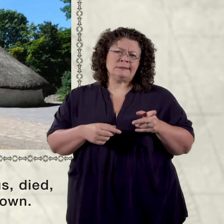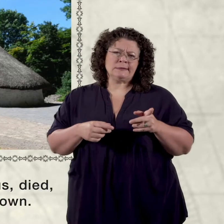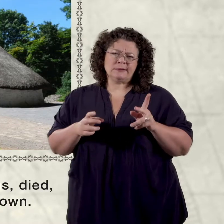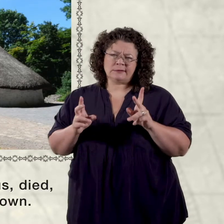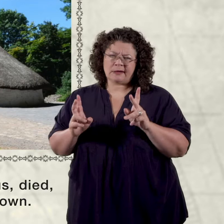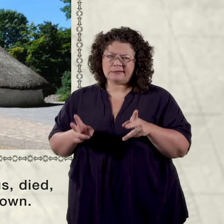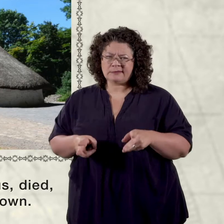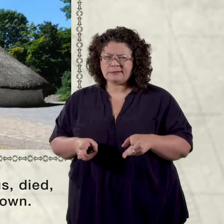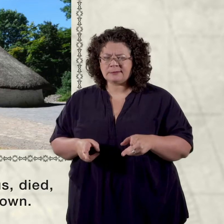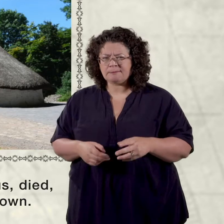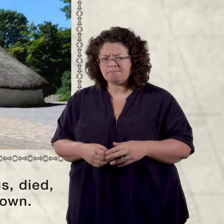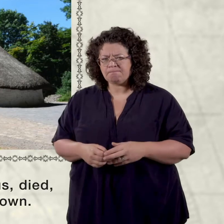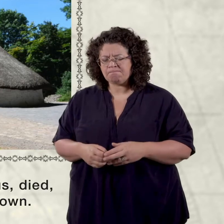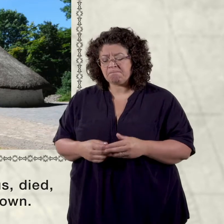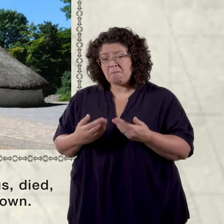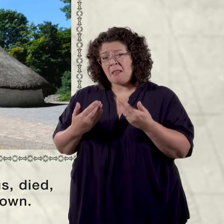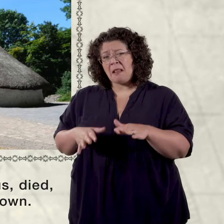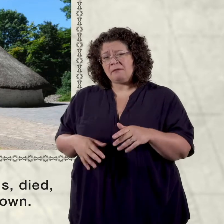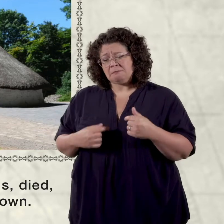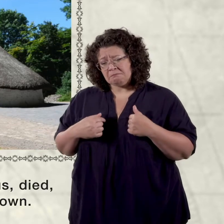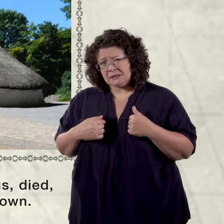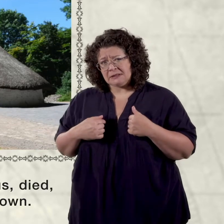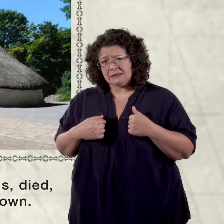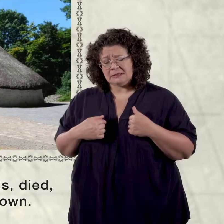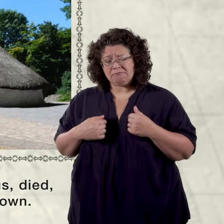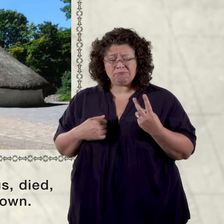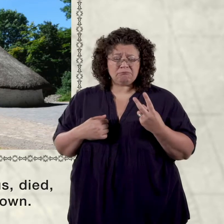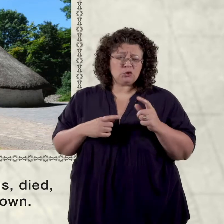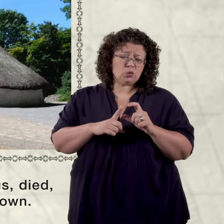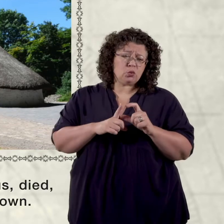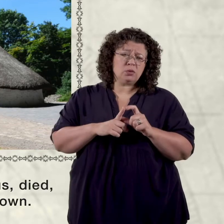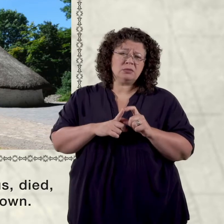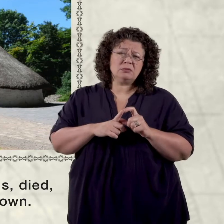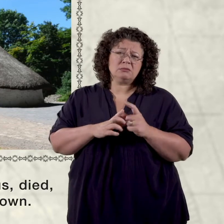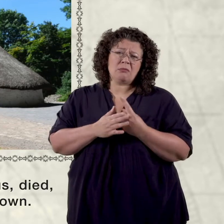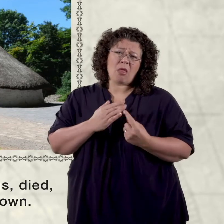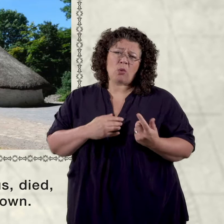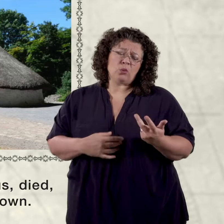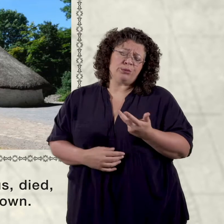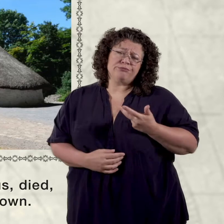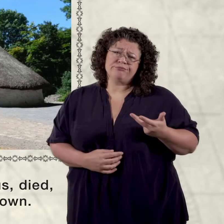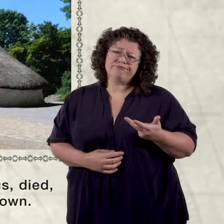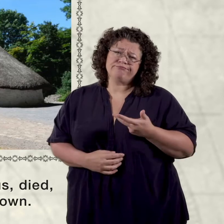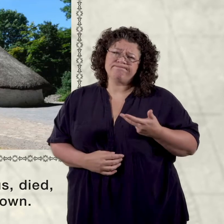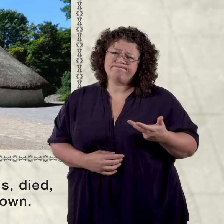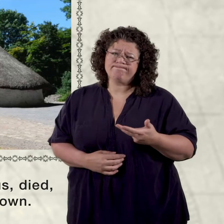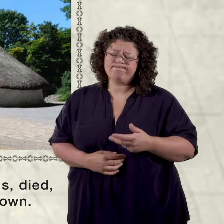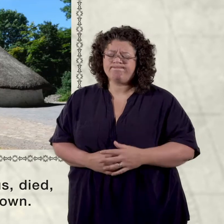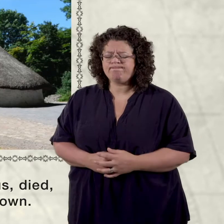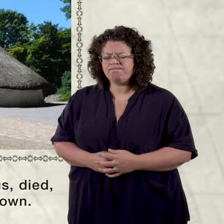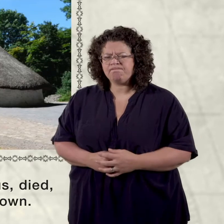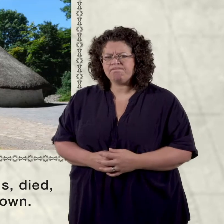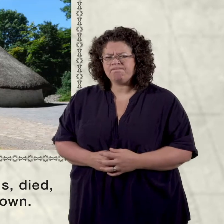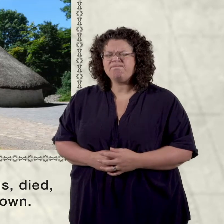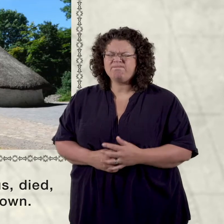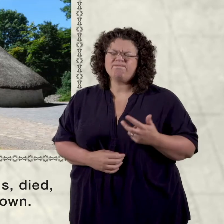one day my husband Prostagos died leaving